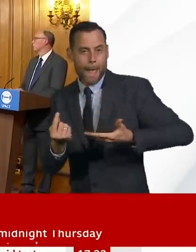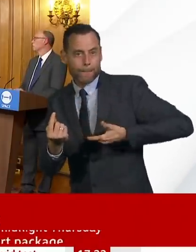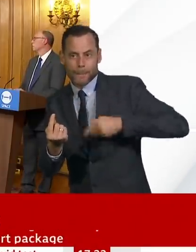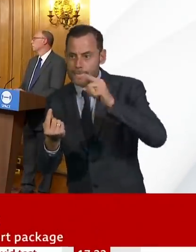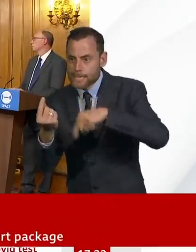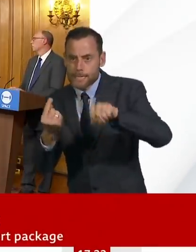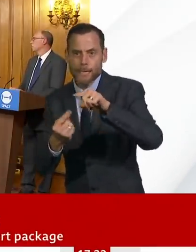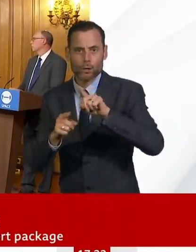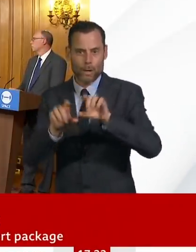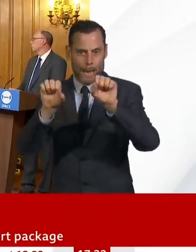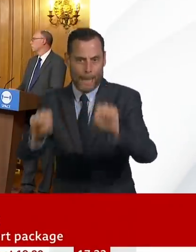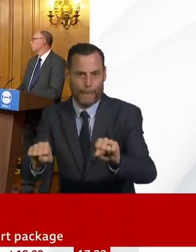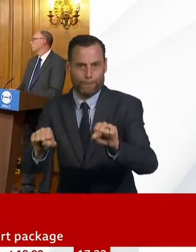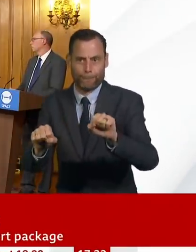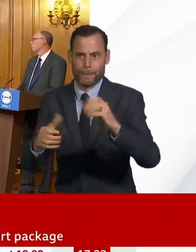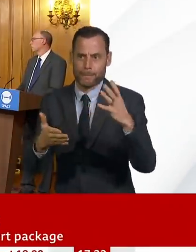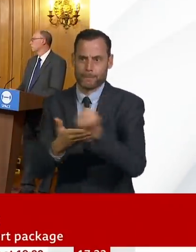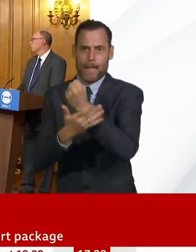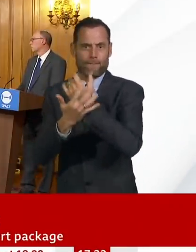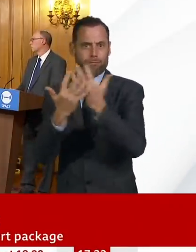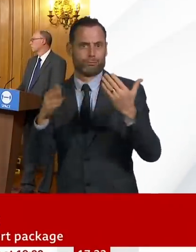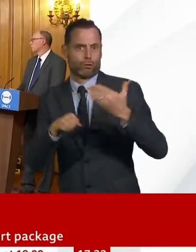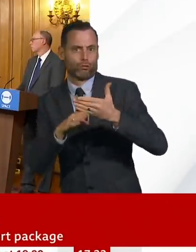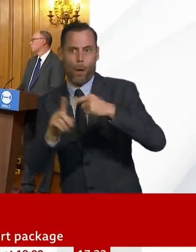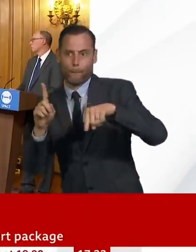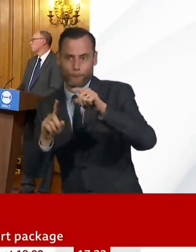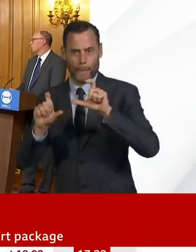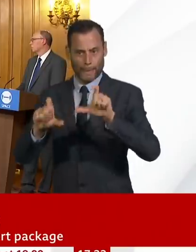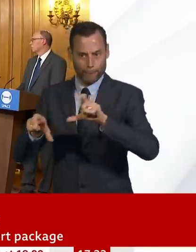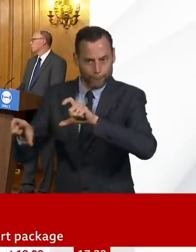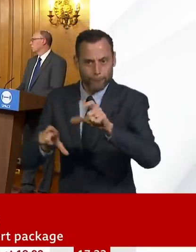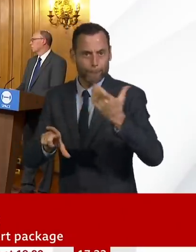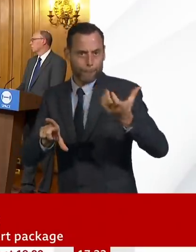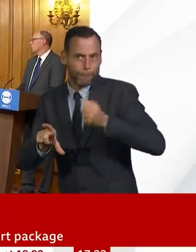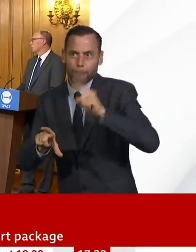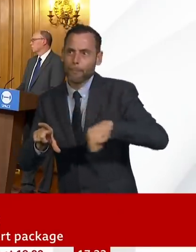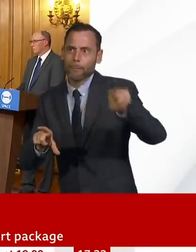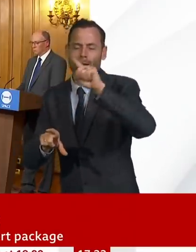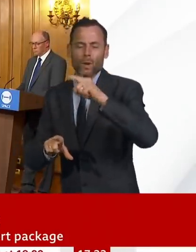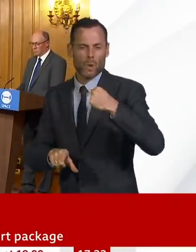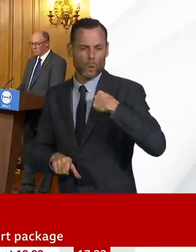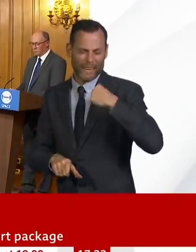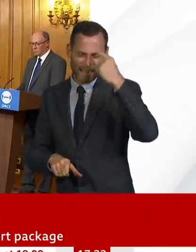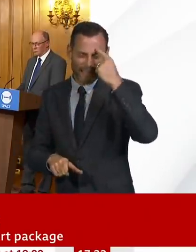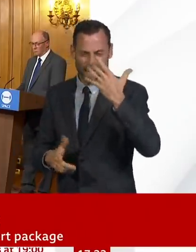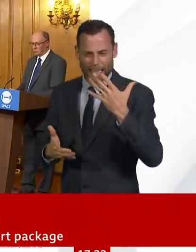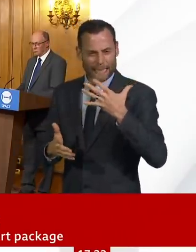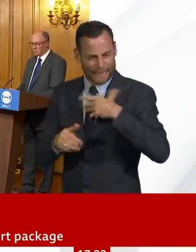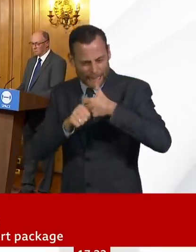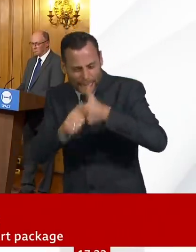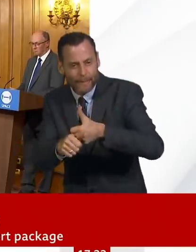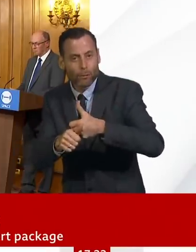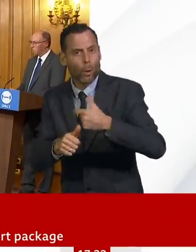across the country. We are investing huge sums to